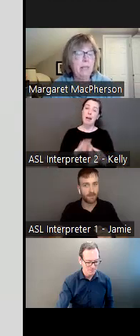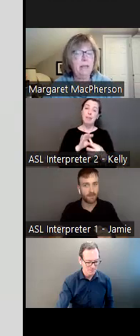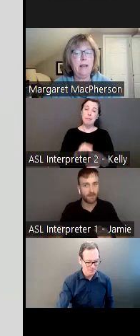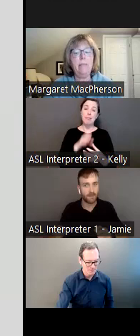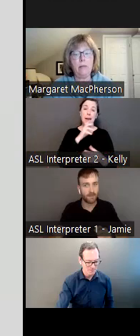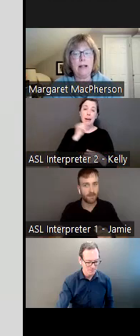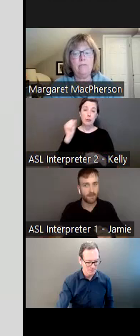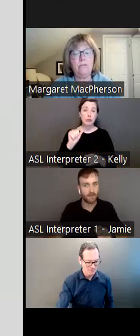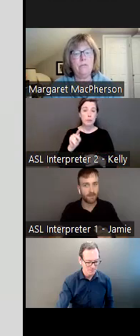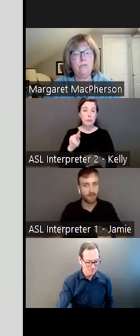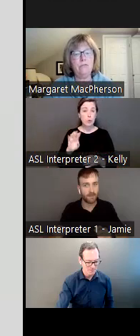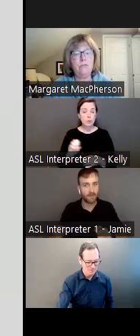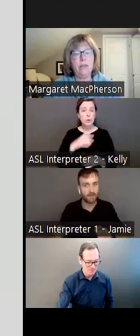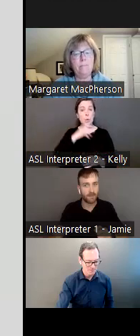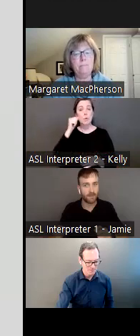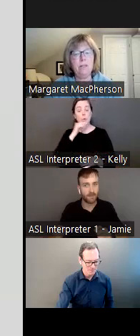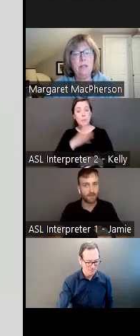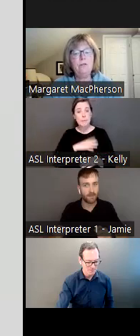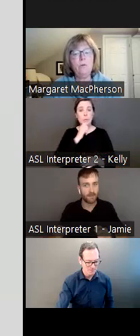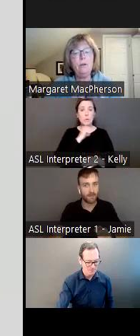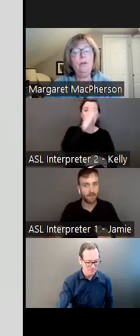and men, and the lack of services for them?